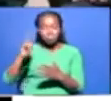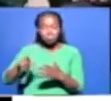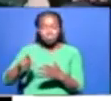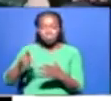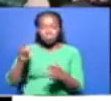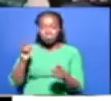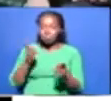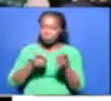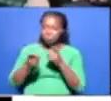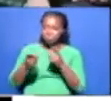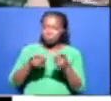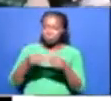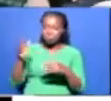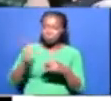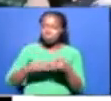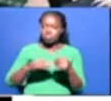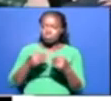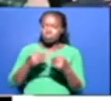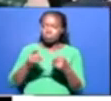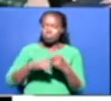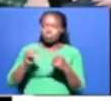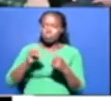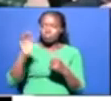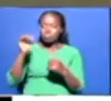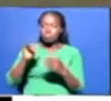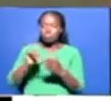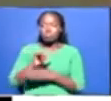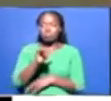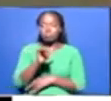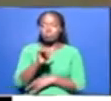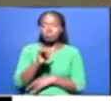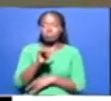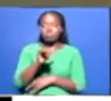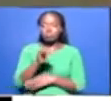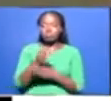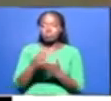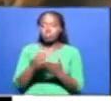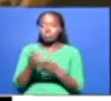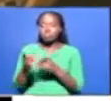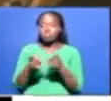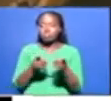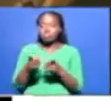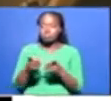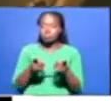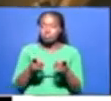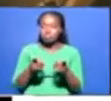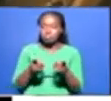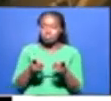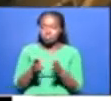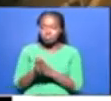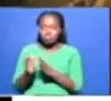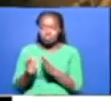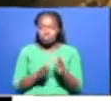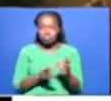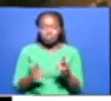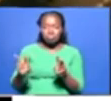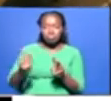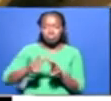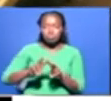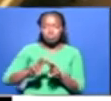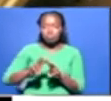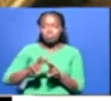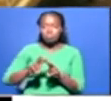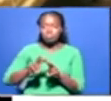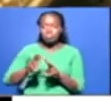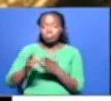than 60% goods export to Russia under whole or partial restrictions. Finally, the value of Bitcoin has dropped to